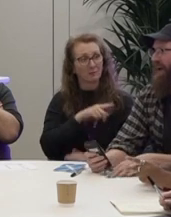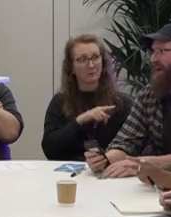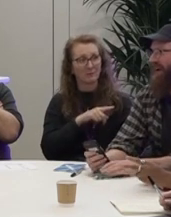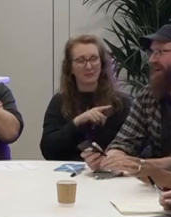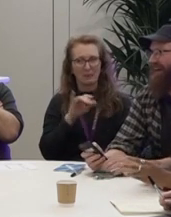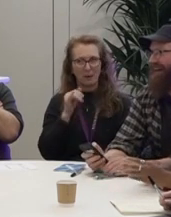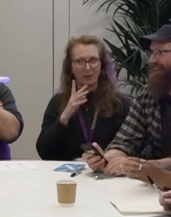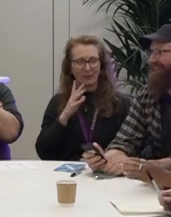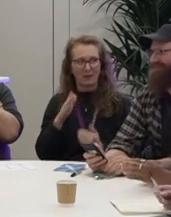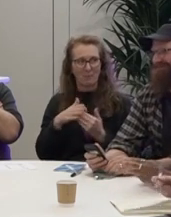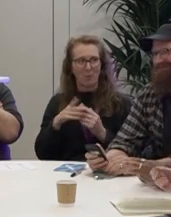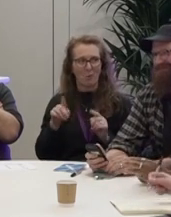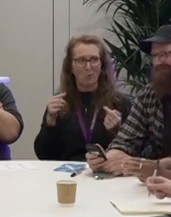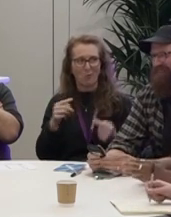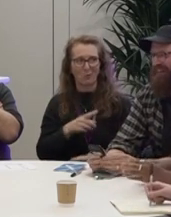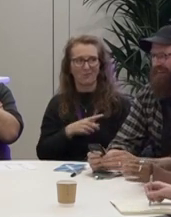more challenging.